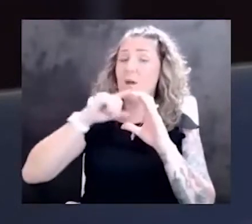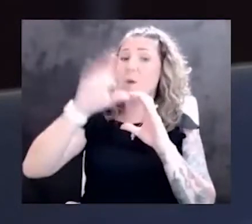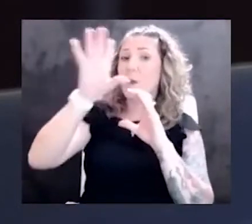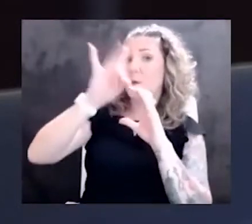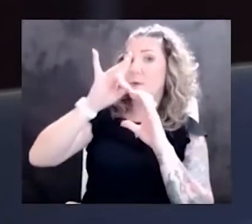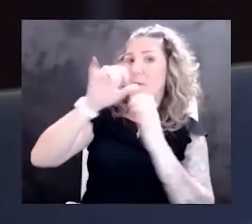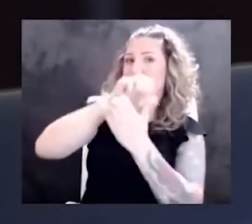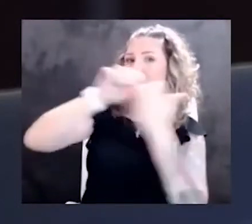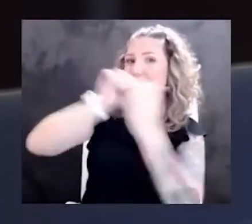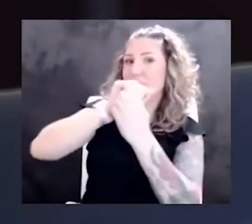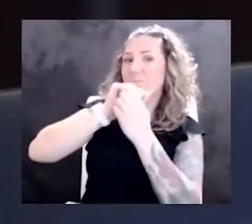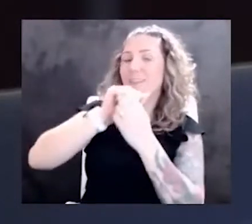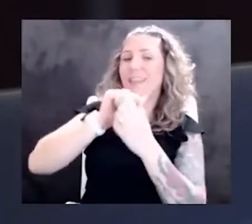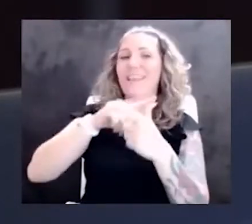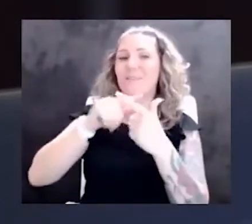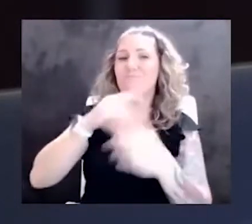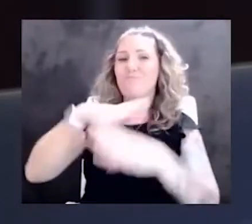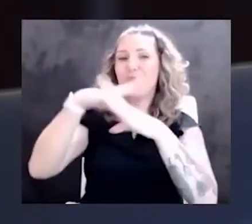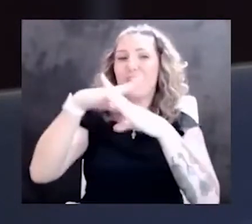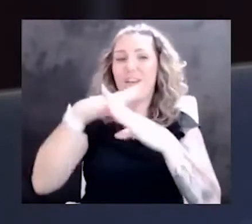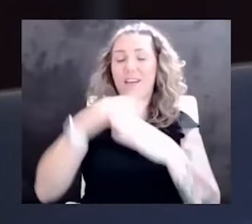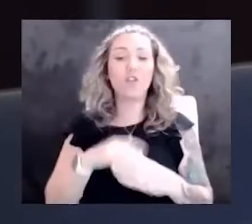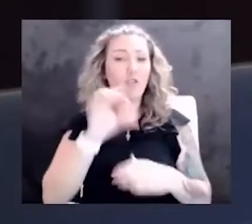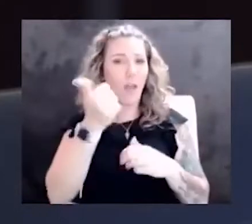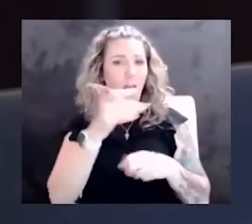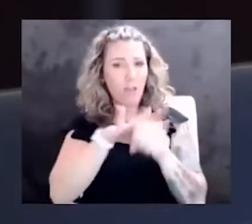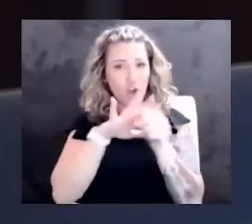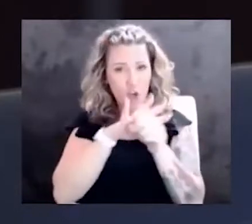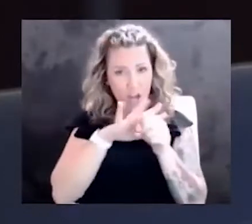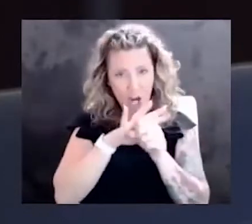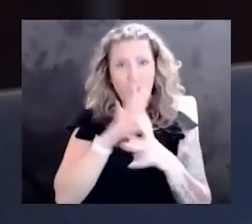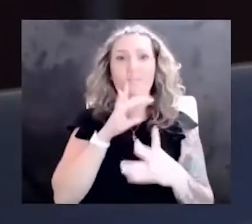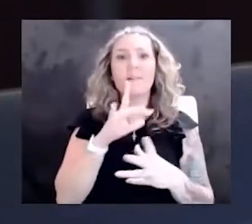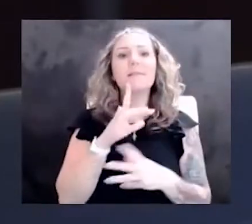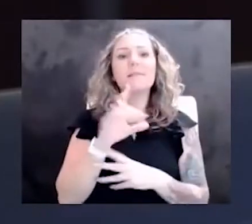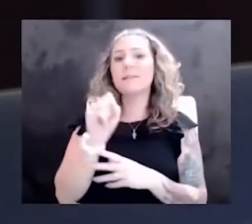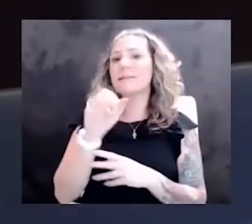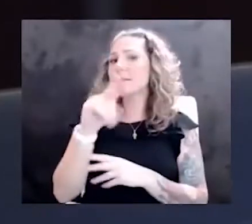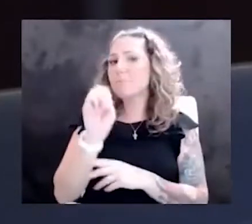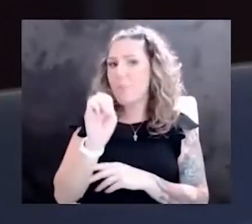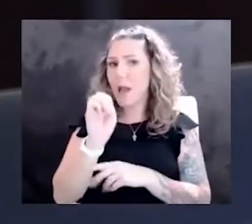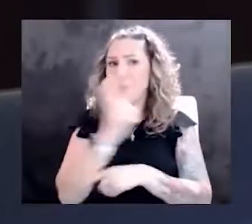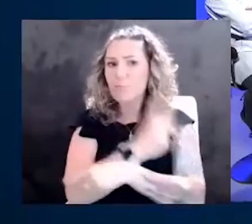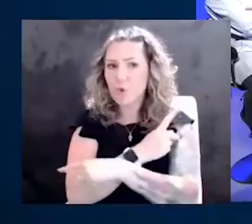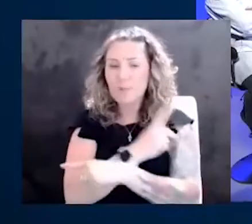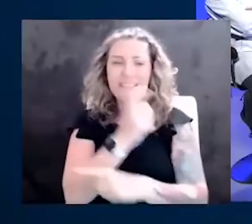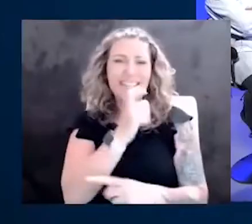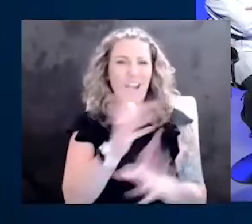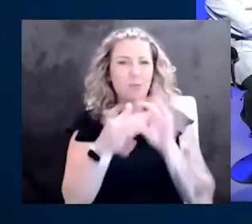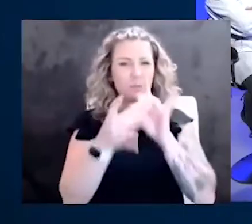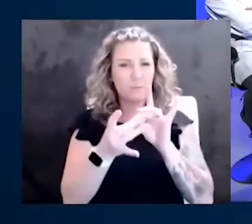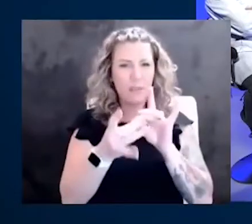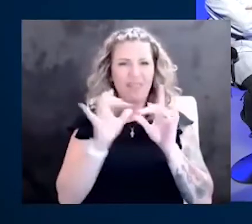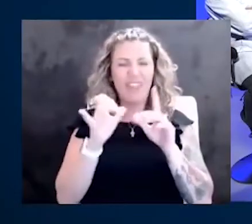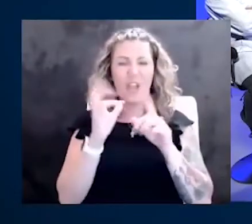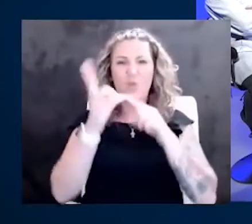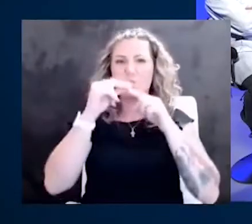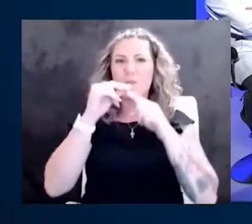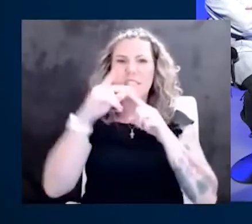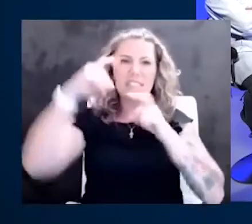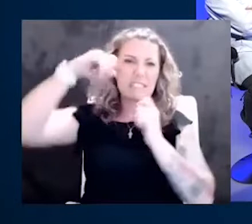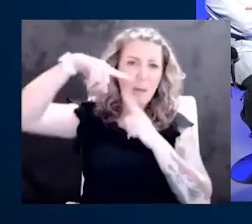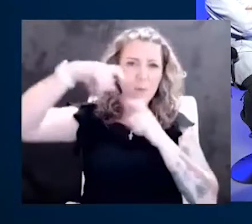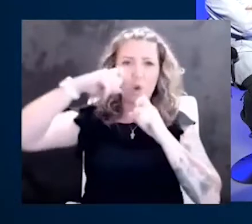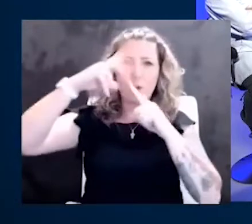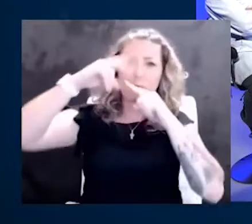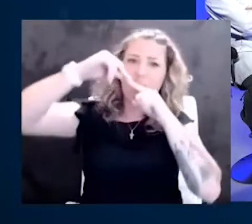areas on the spike protein not associated with that receptor binding domain that are conserved, so they don't change,